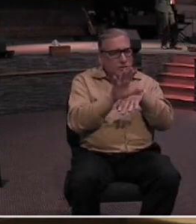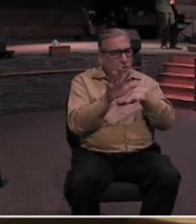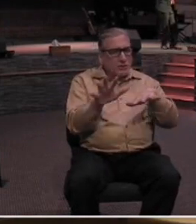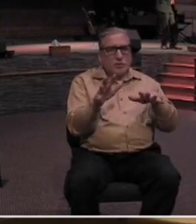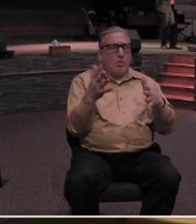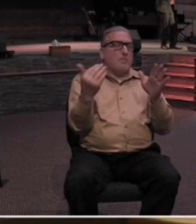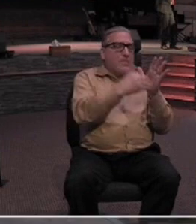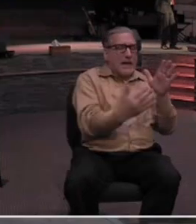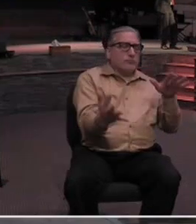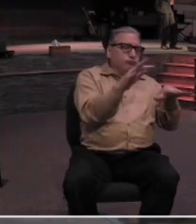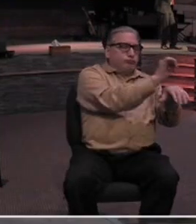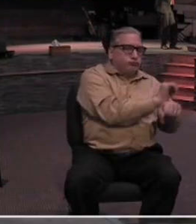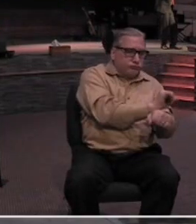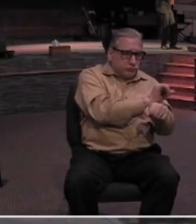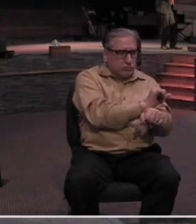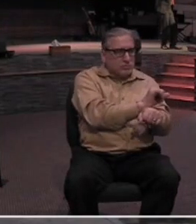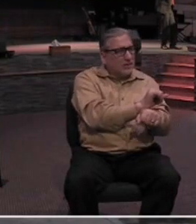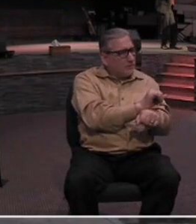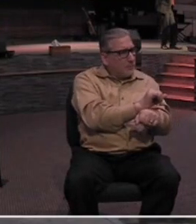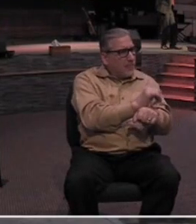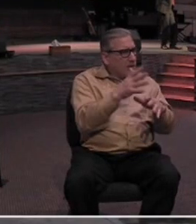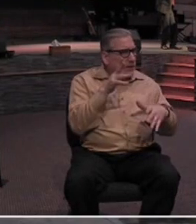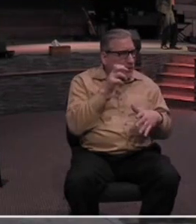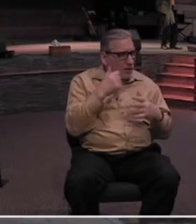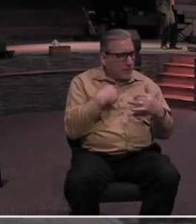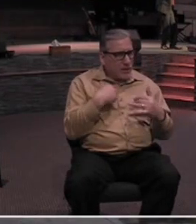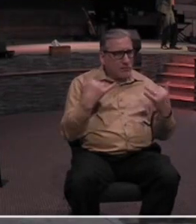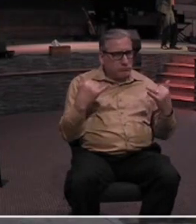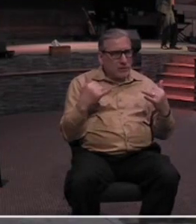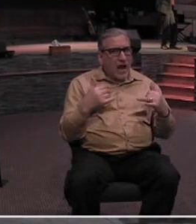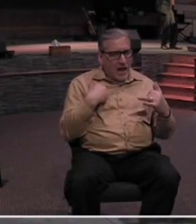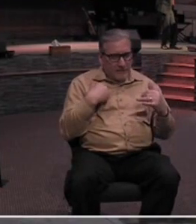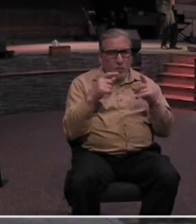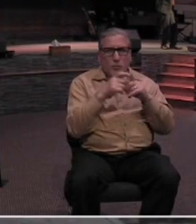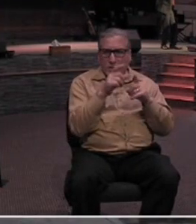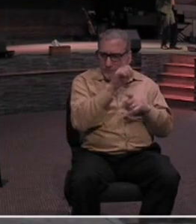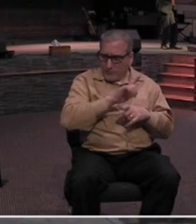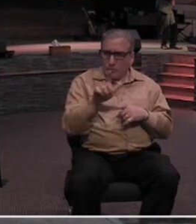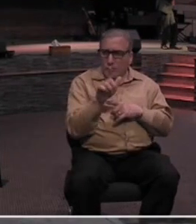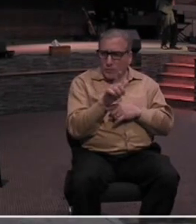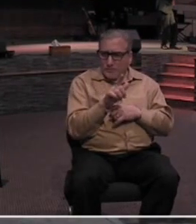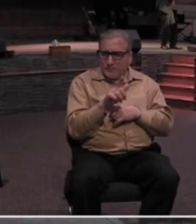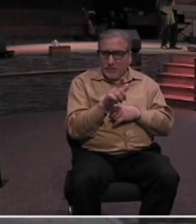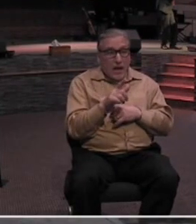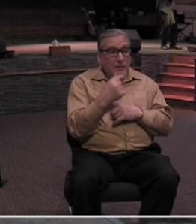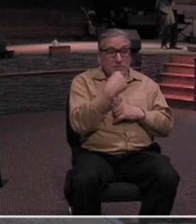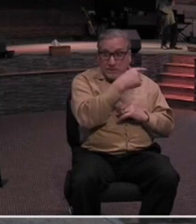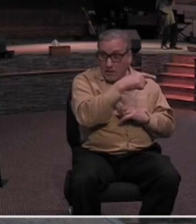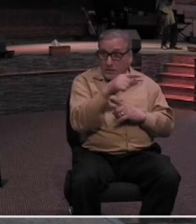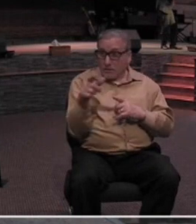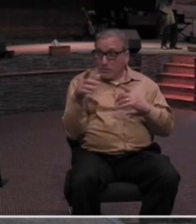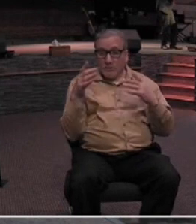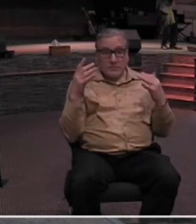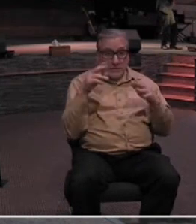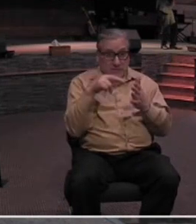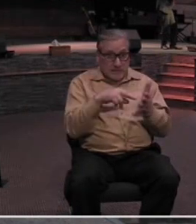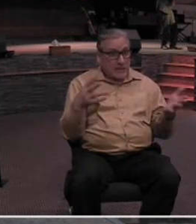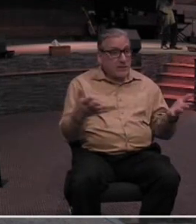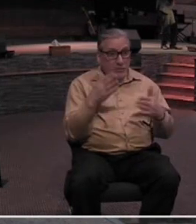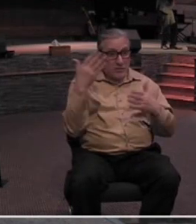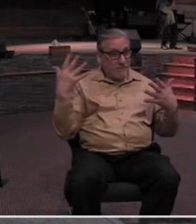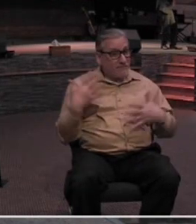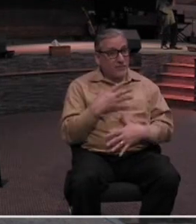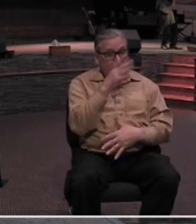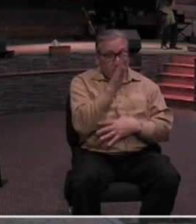Somebody hear me right now. I have a word of the Lord, Elder Scott. Amen. And I'm telling this church right now, I stand here in the fear of